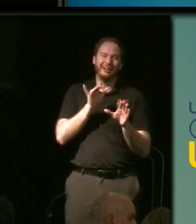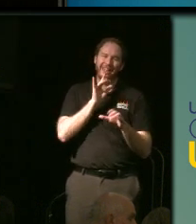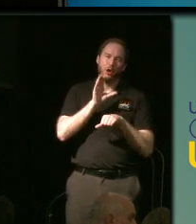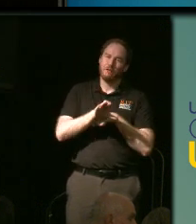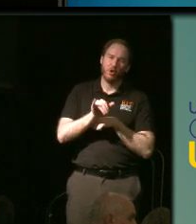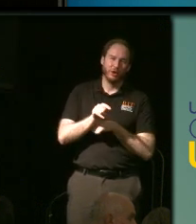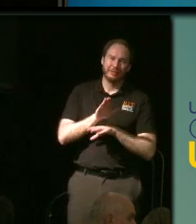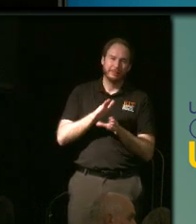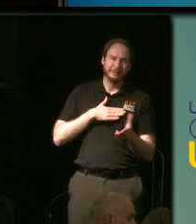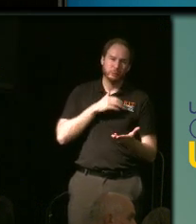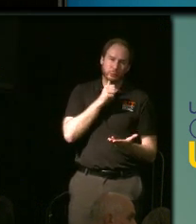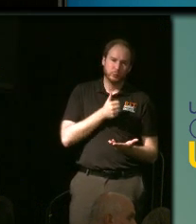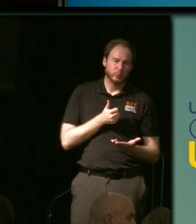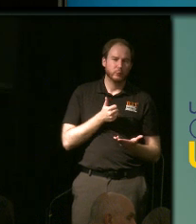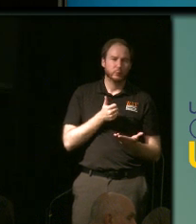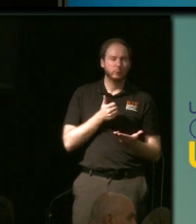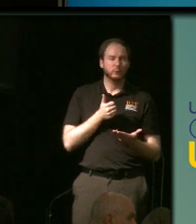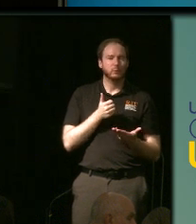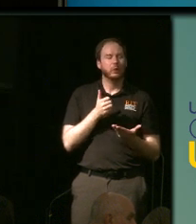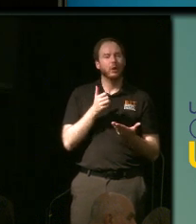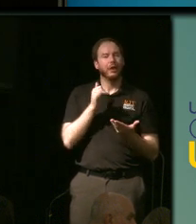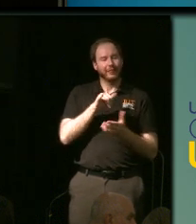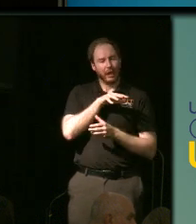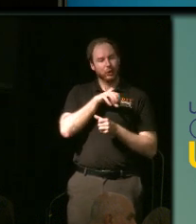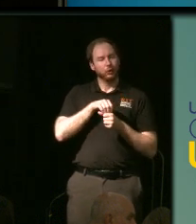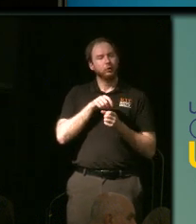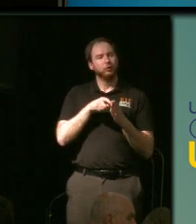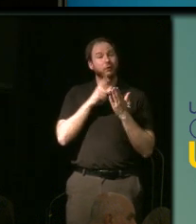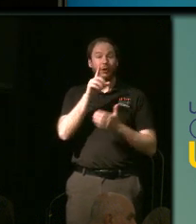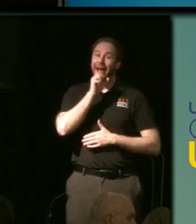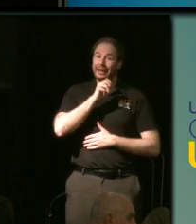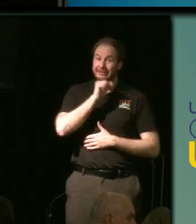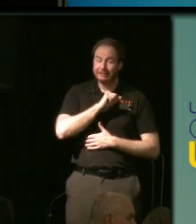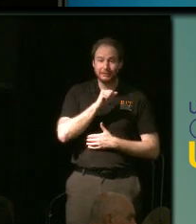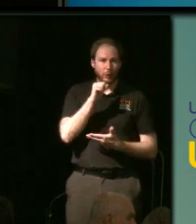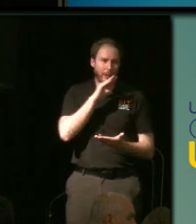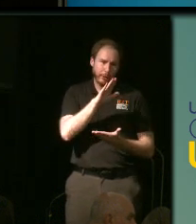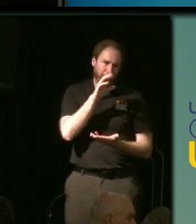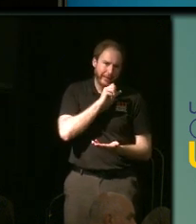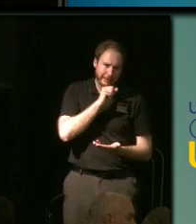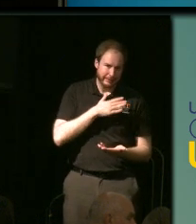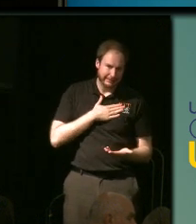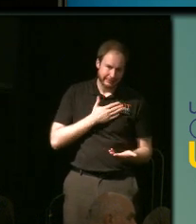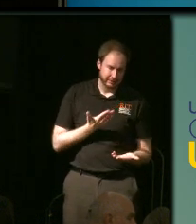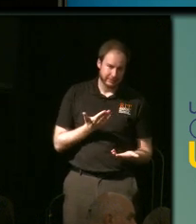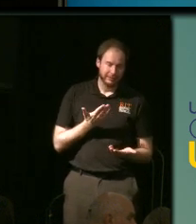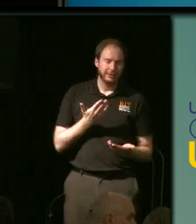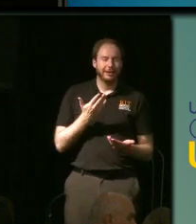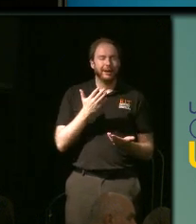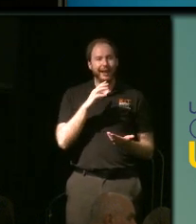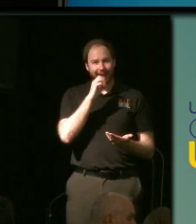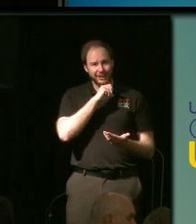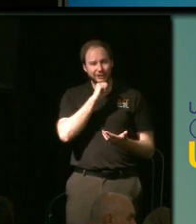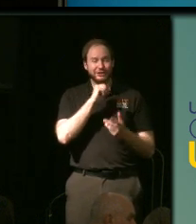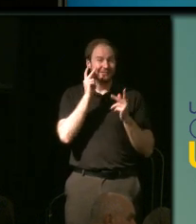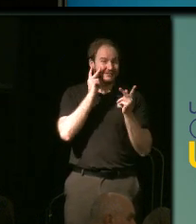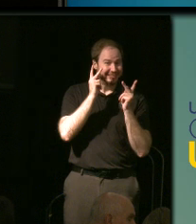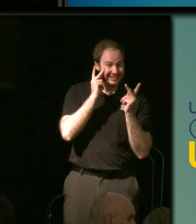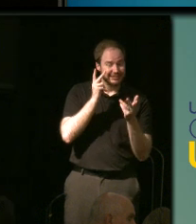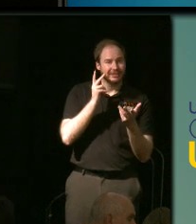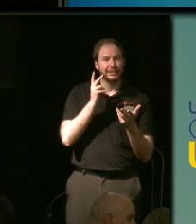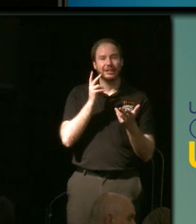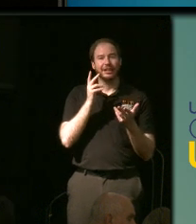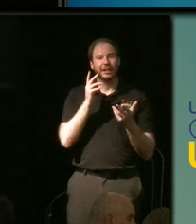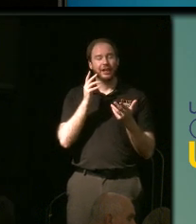right? Inclusion requires age, you gotta be the right age. You can lie about your age, vision,